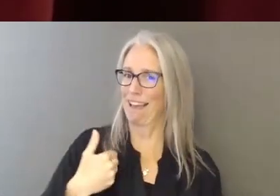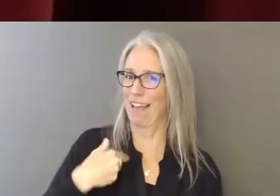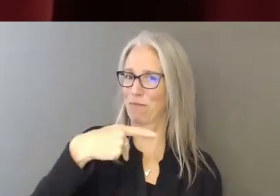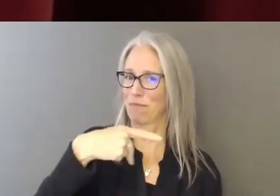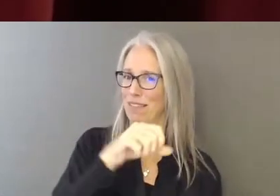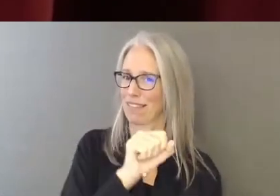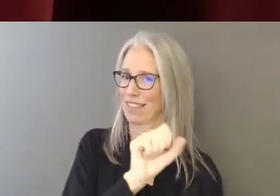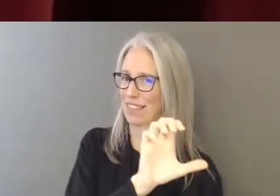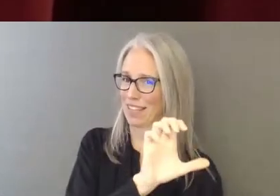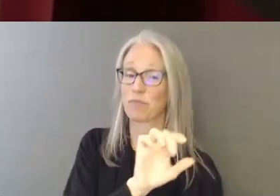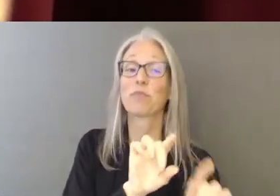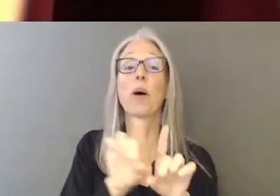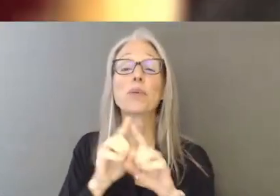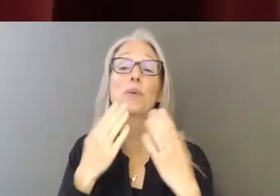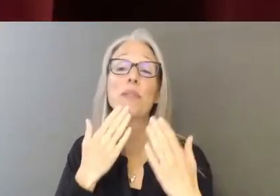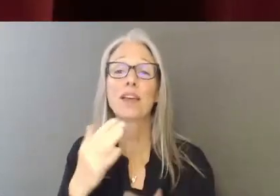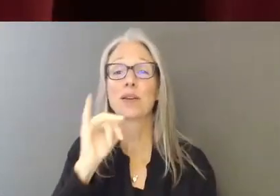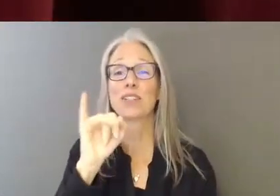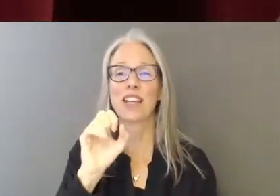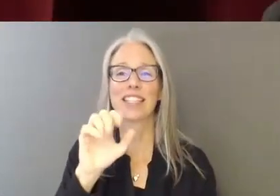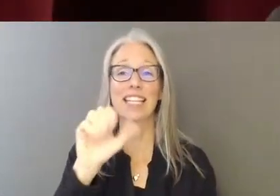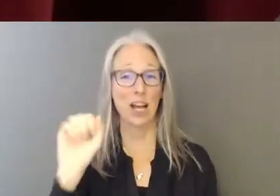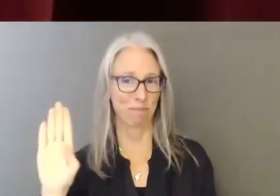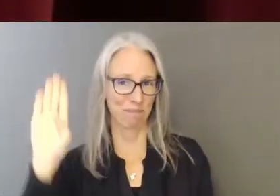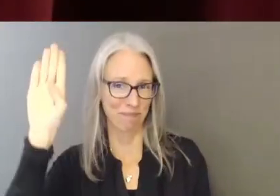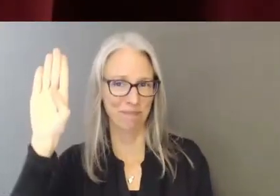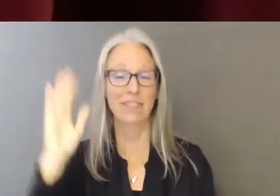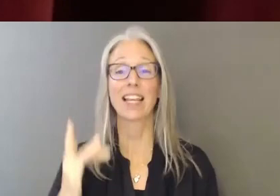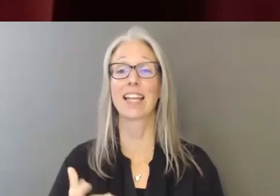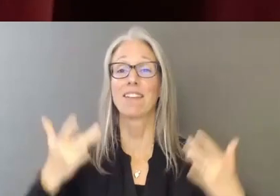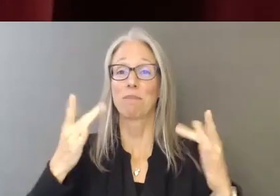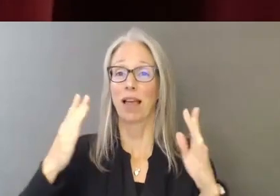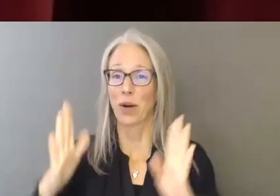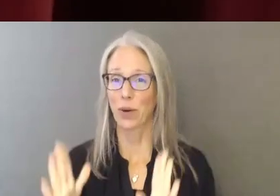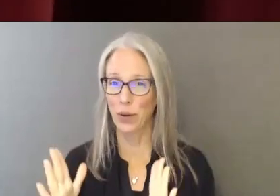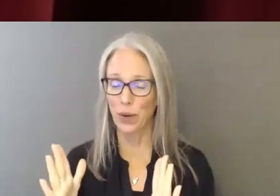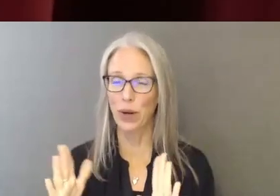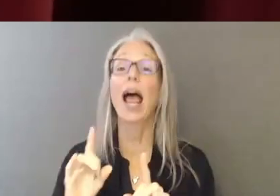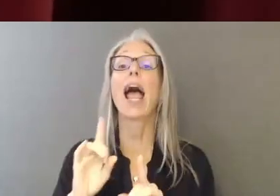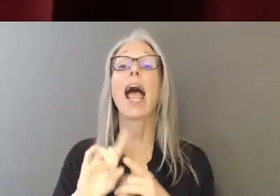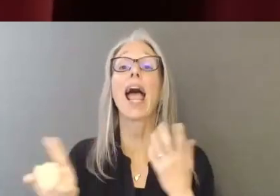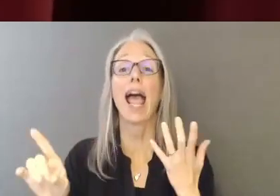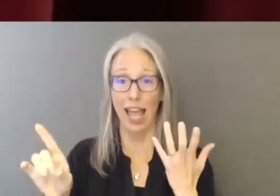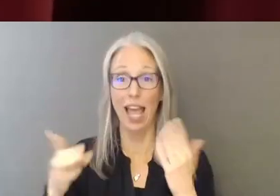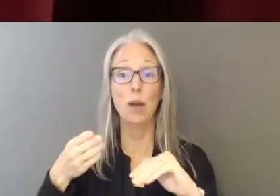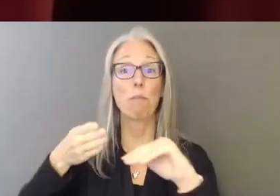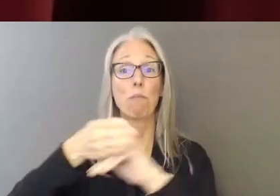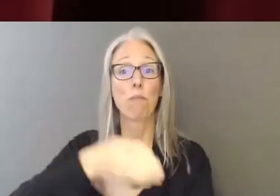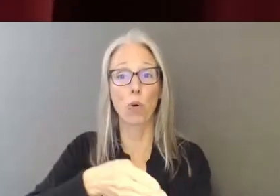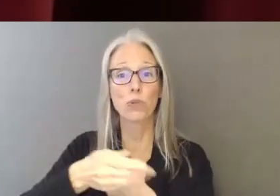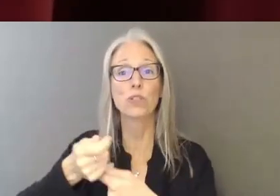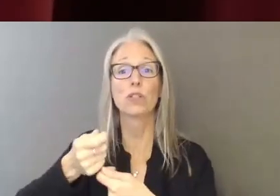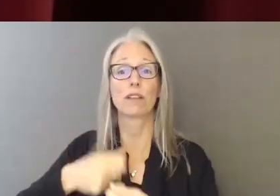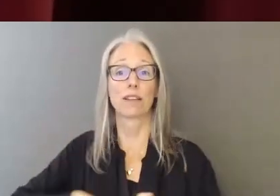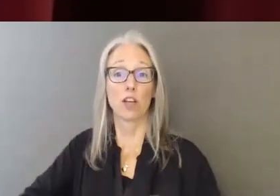Jessica Travis, yay Jessica, event planner and post-transplant recipient. Thank you both